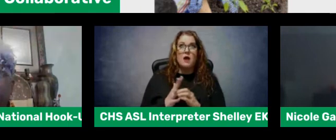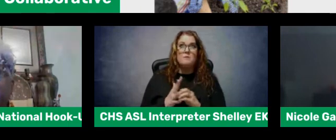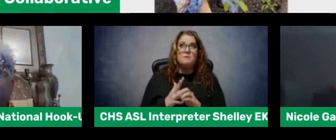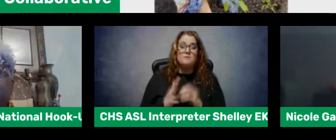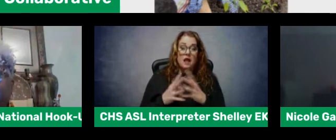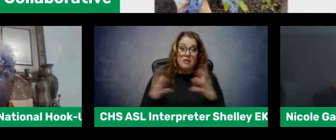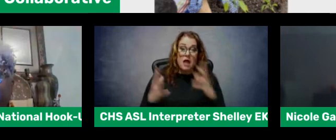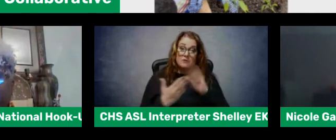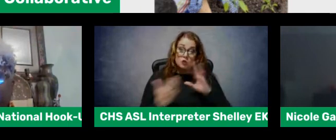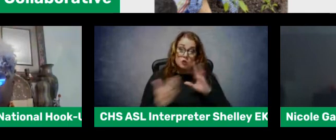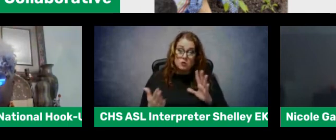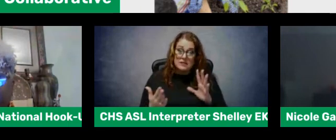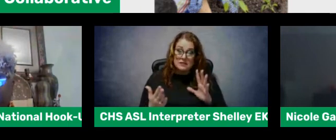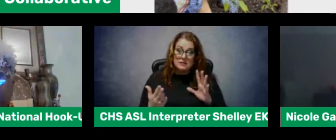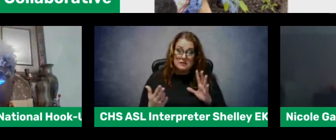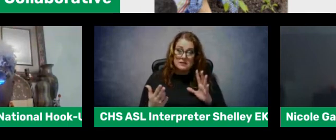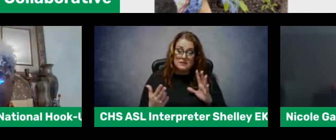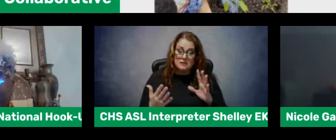students that can